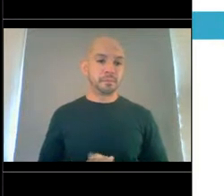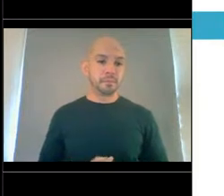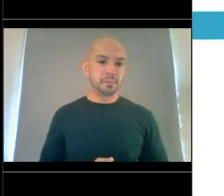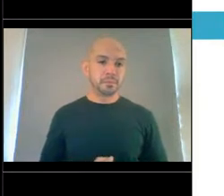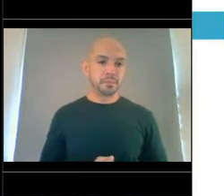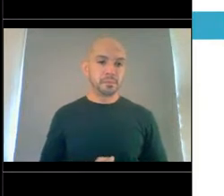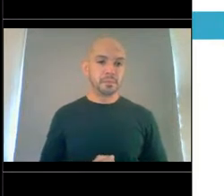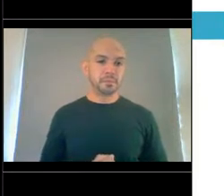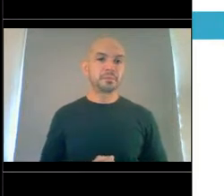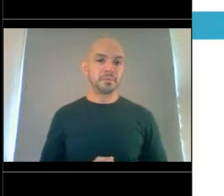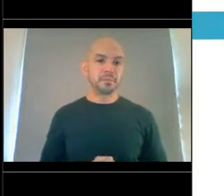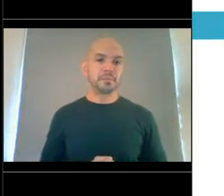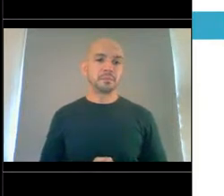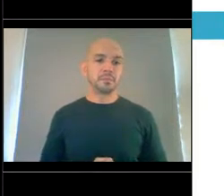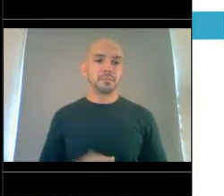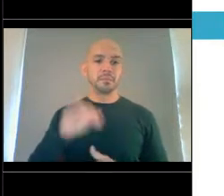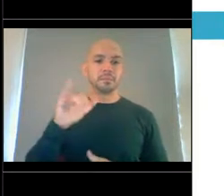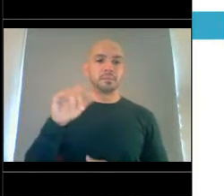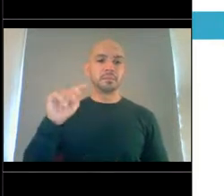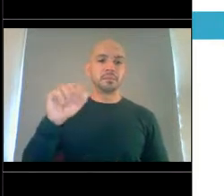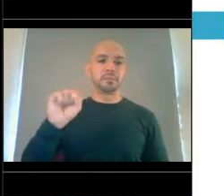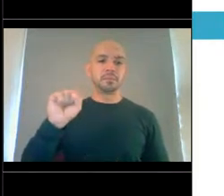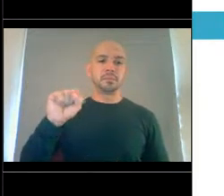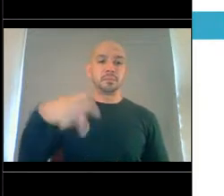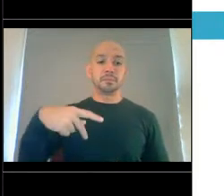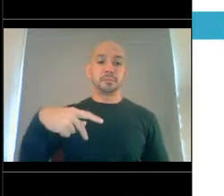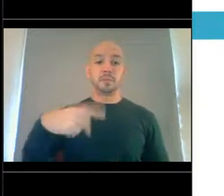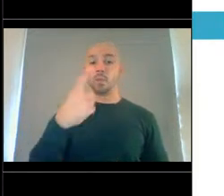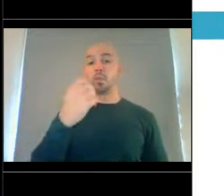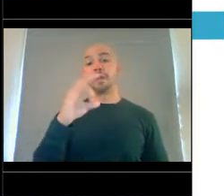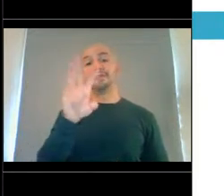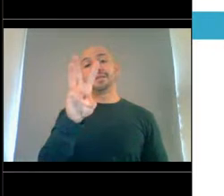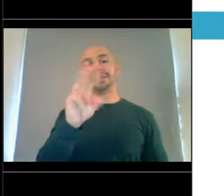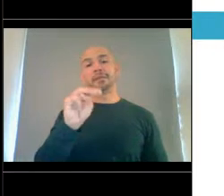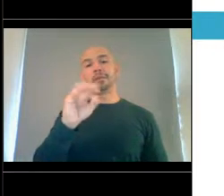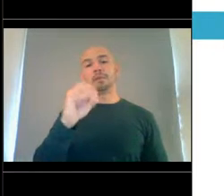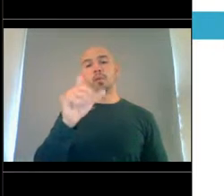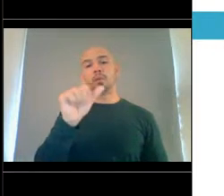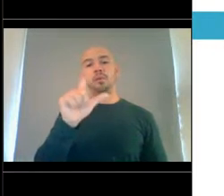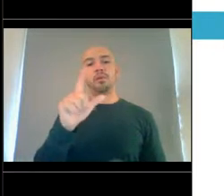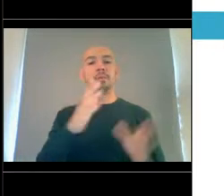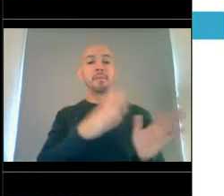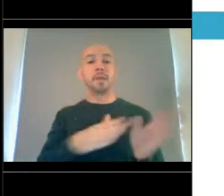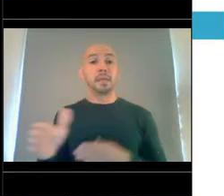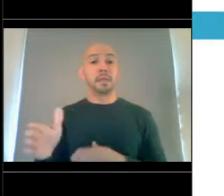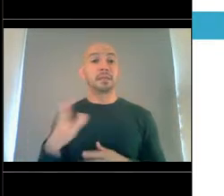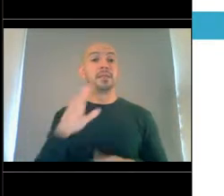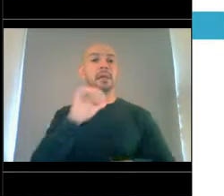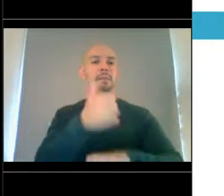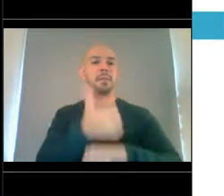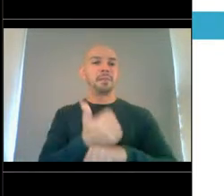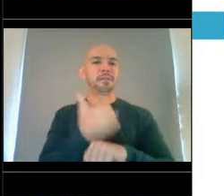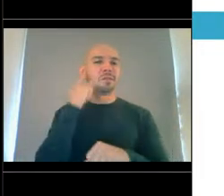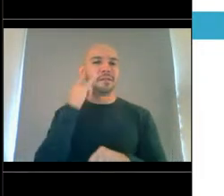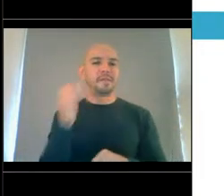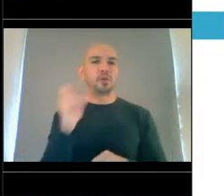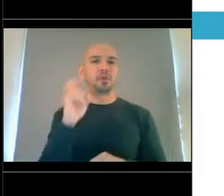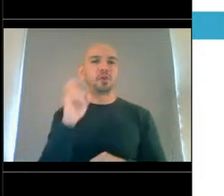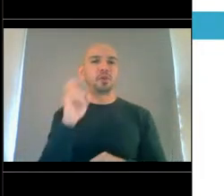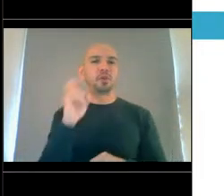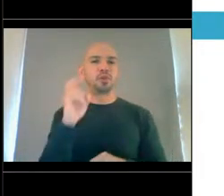all right so the itsp is one of six modal plans that that implements the california transportation